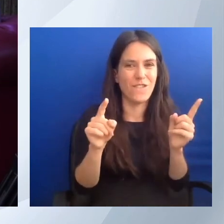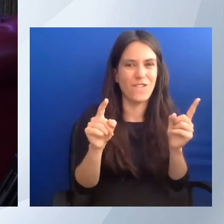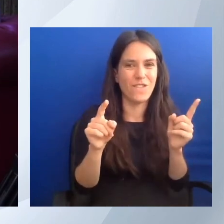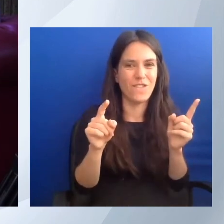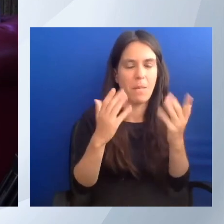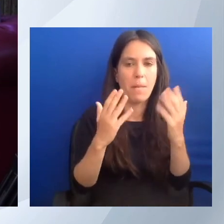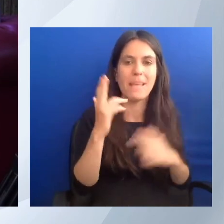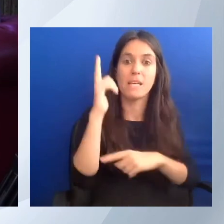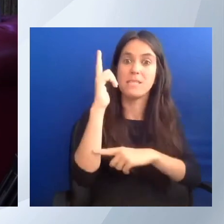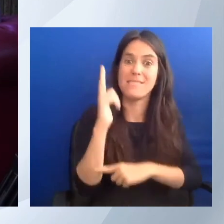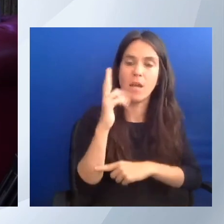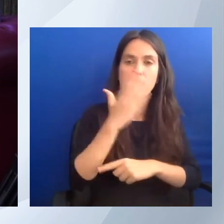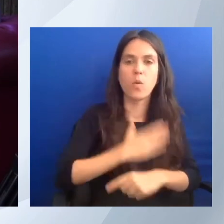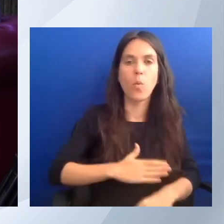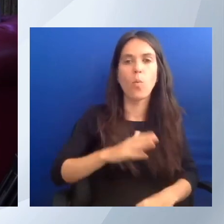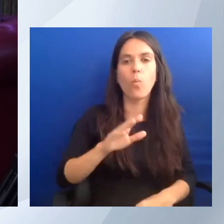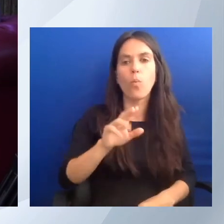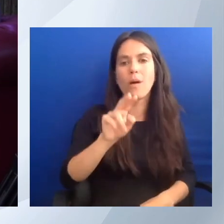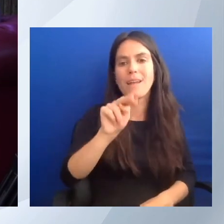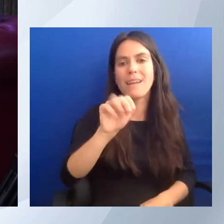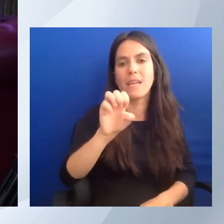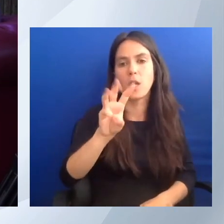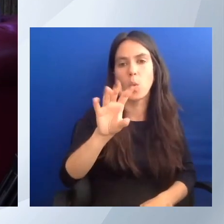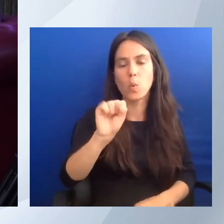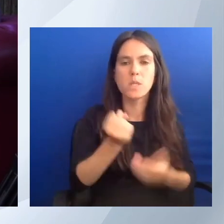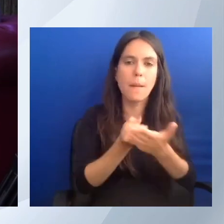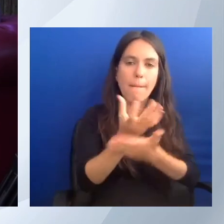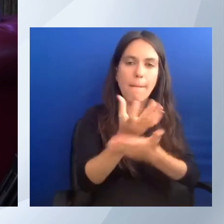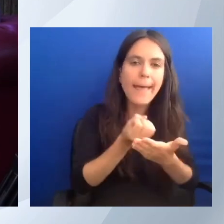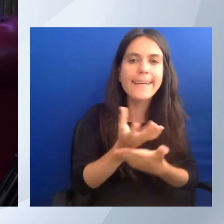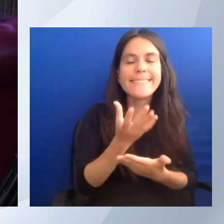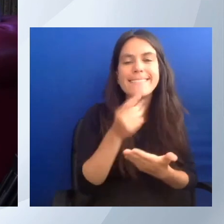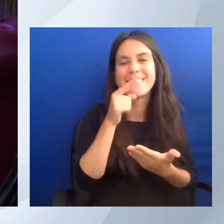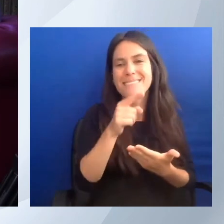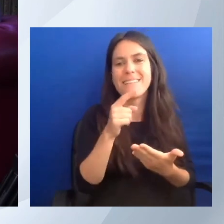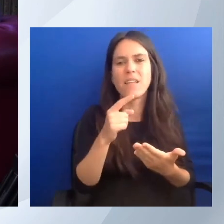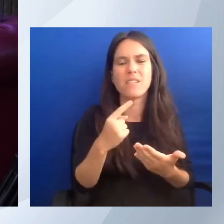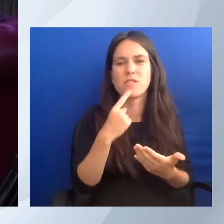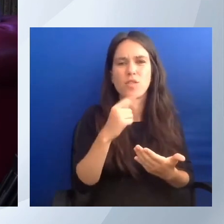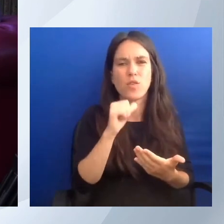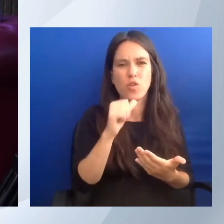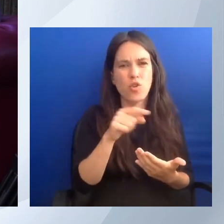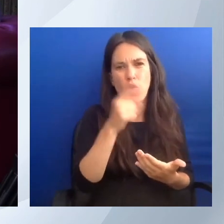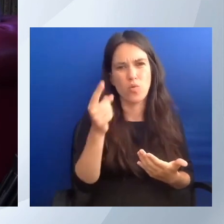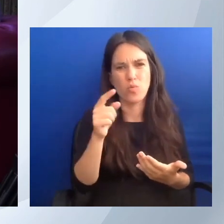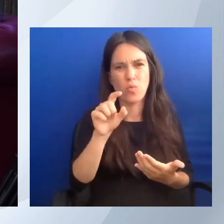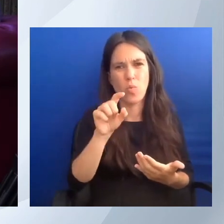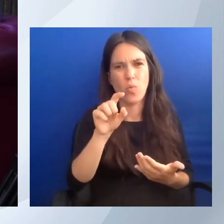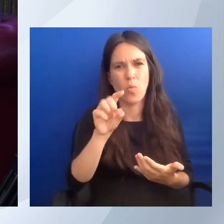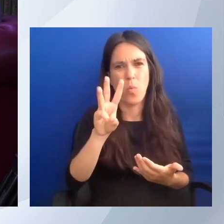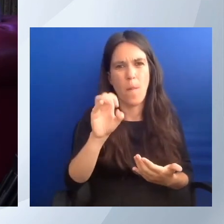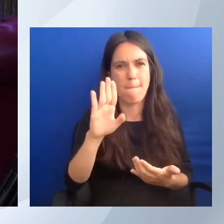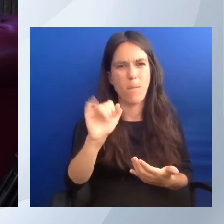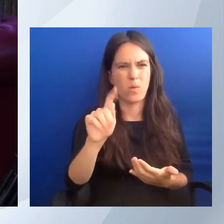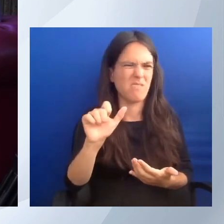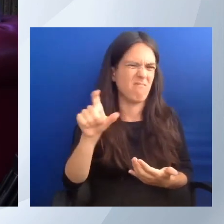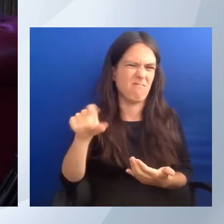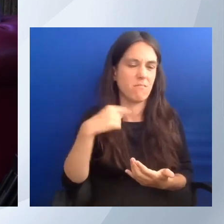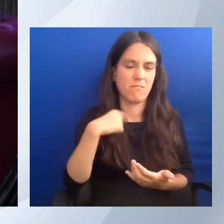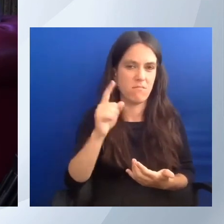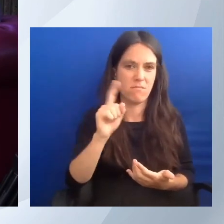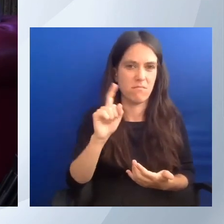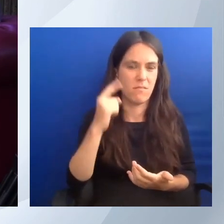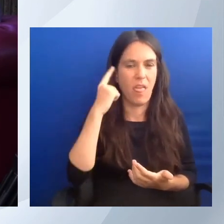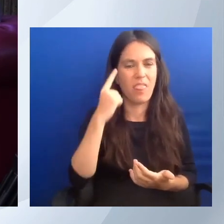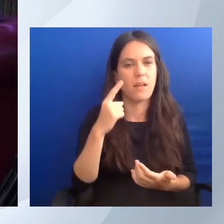news pages, explain to your users that they shouldn't use any web arts, just sections, and then,